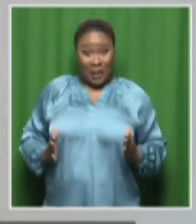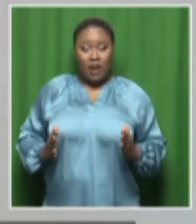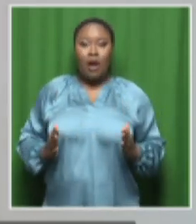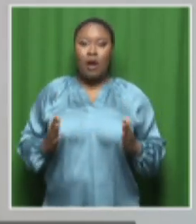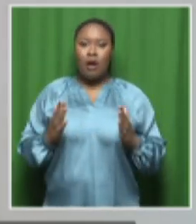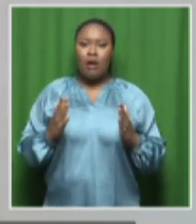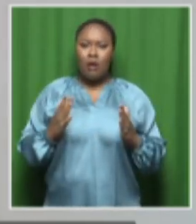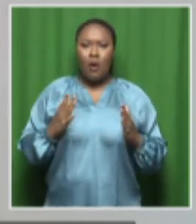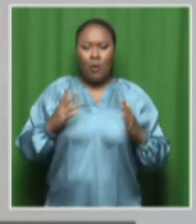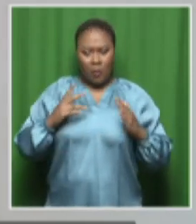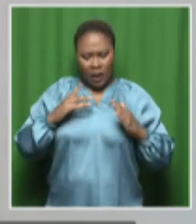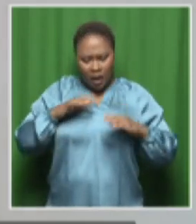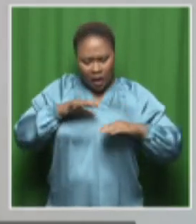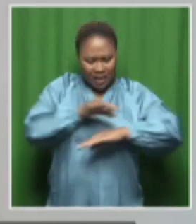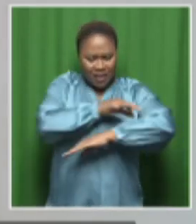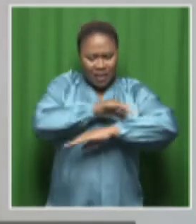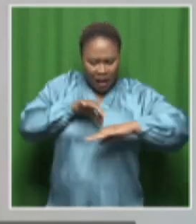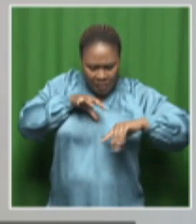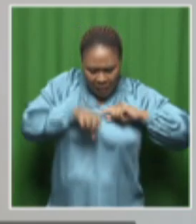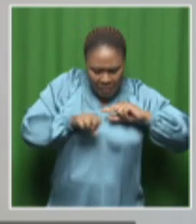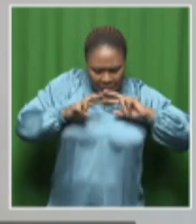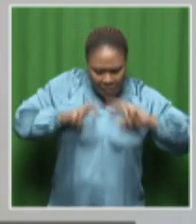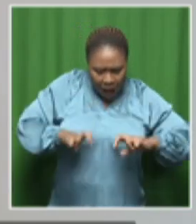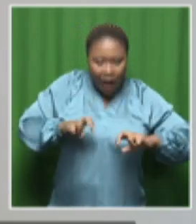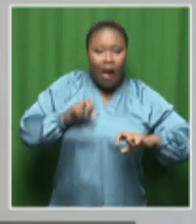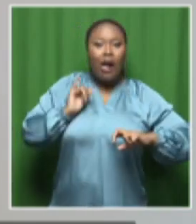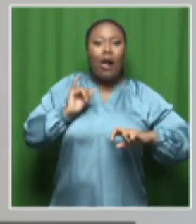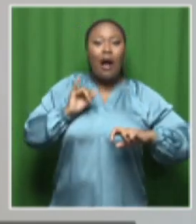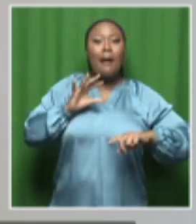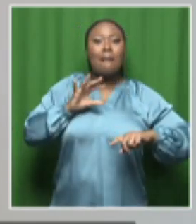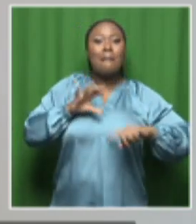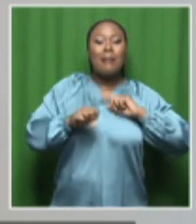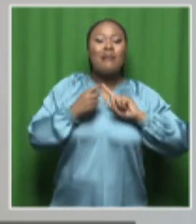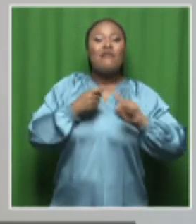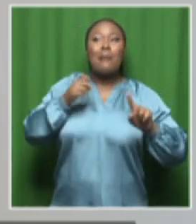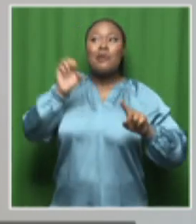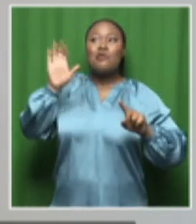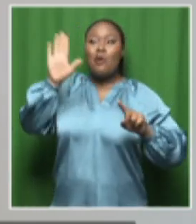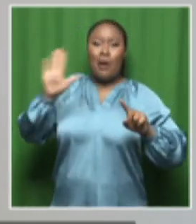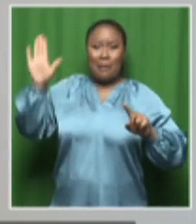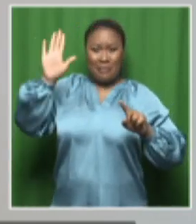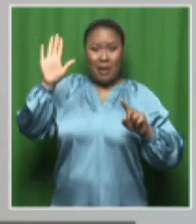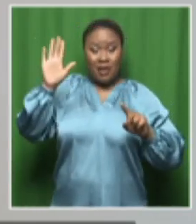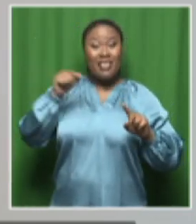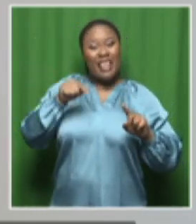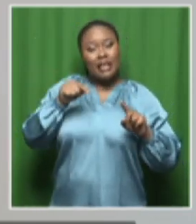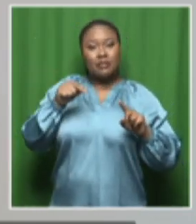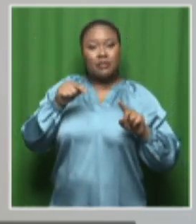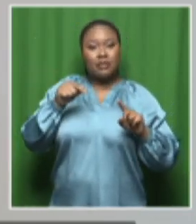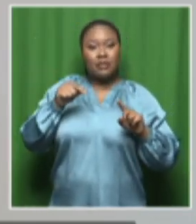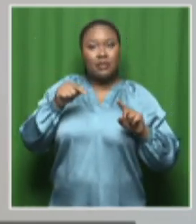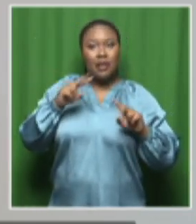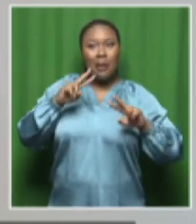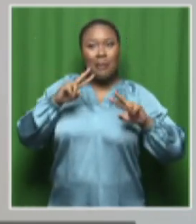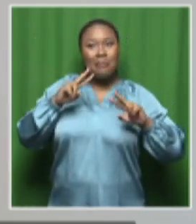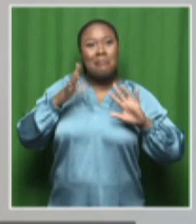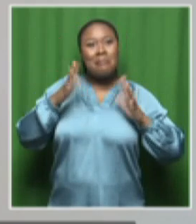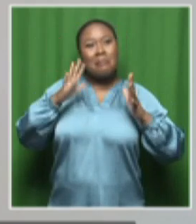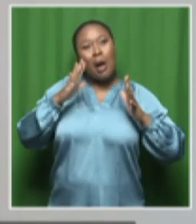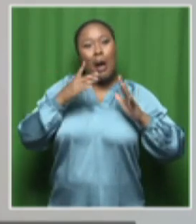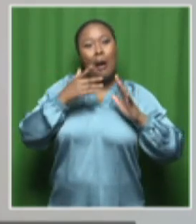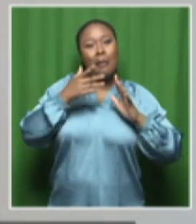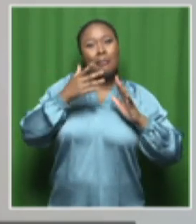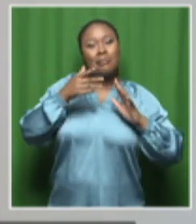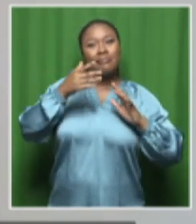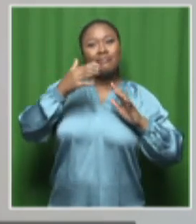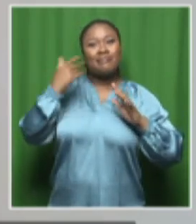Europe, and that only dated back roughly 45,000 years ago. But with a brilliant team with Professor